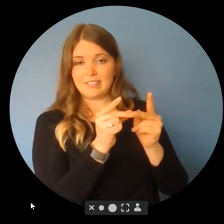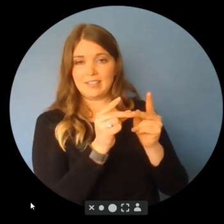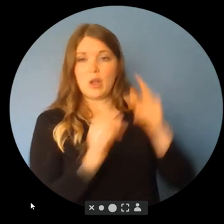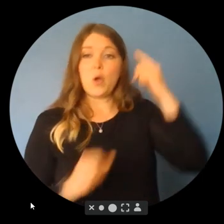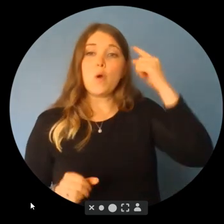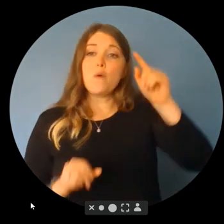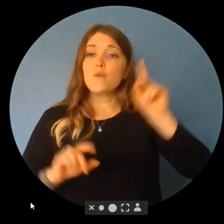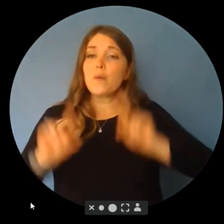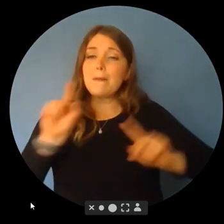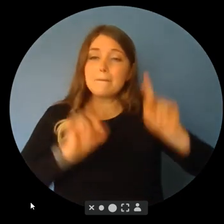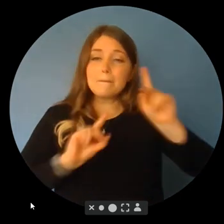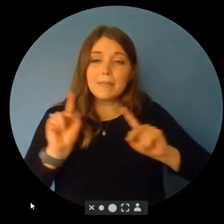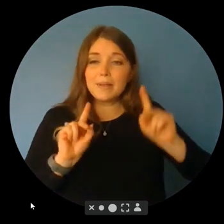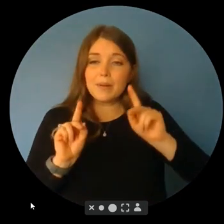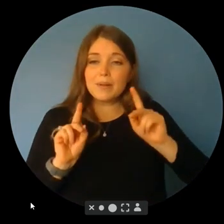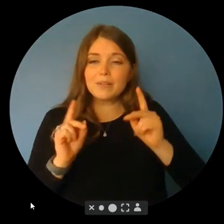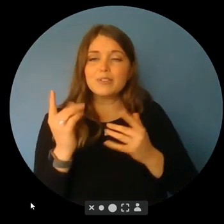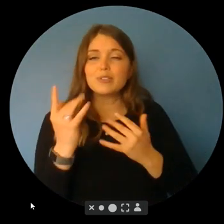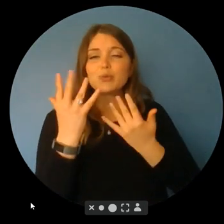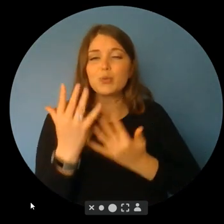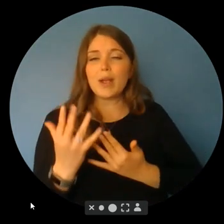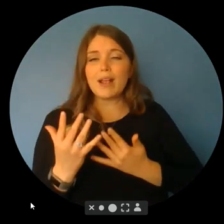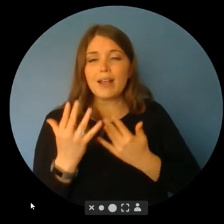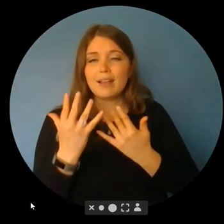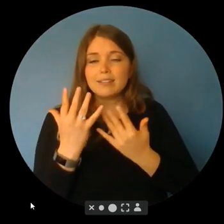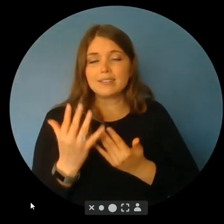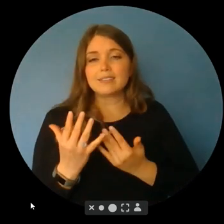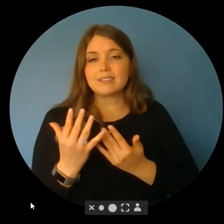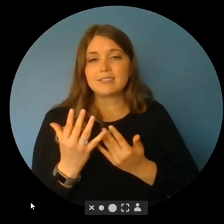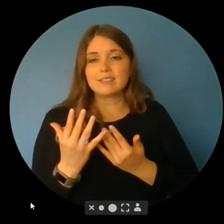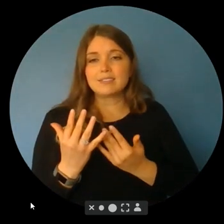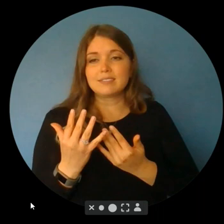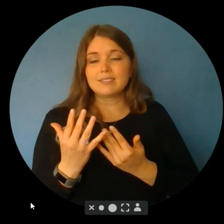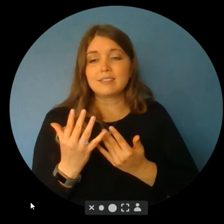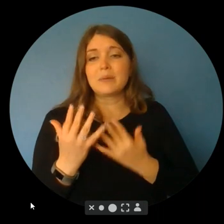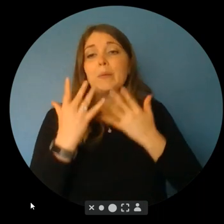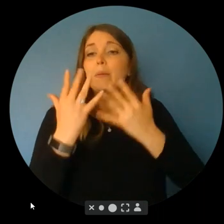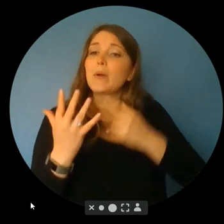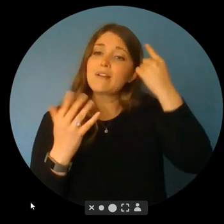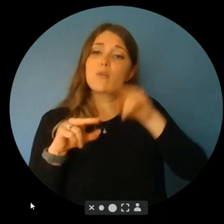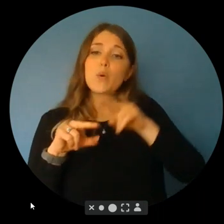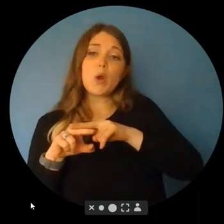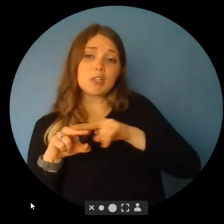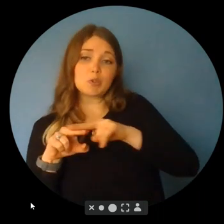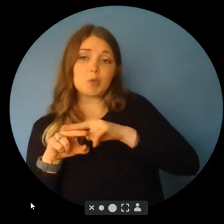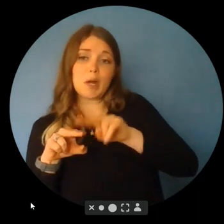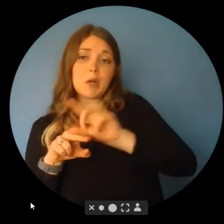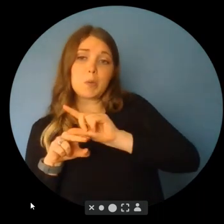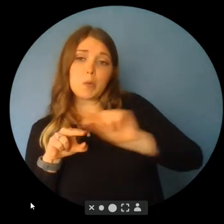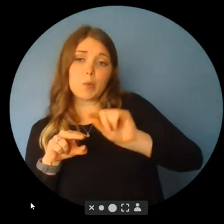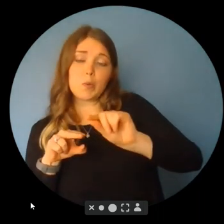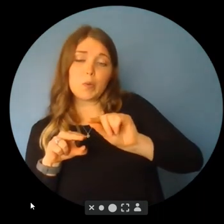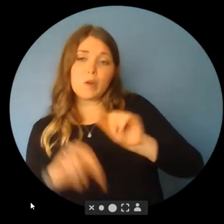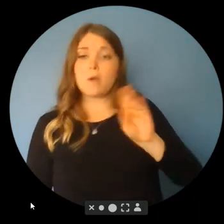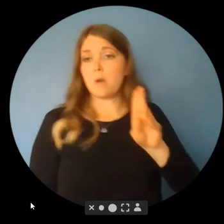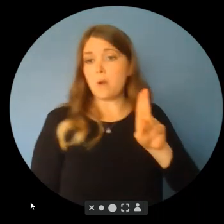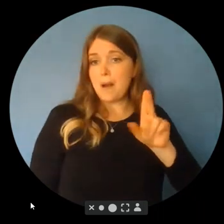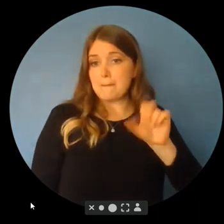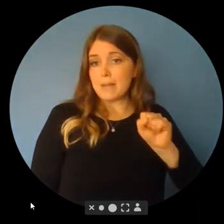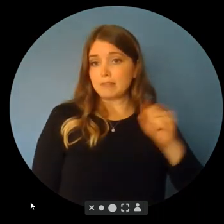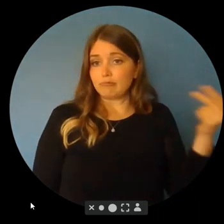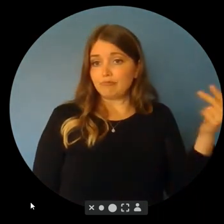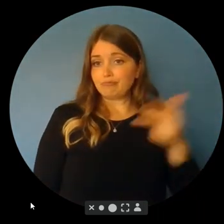For people just waiting. Waiting for a train to go, or a bus to come,